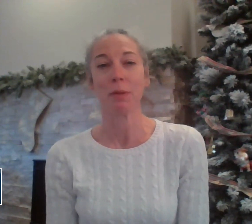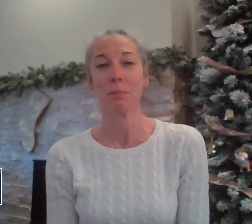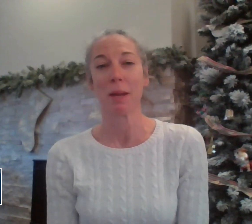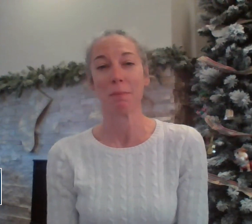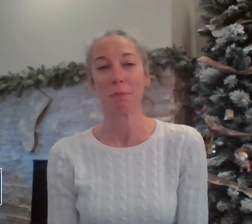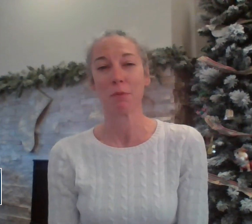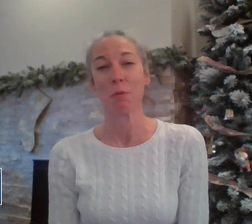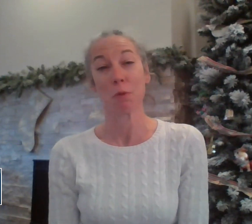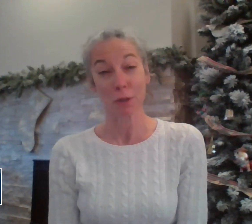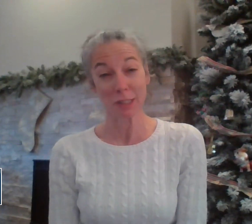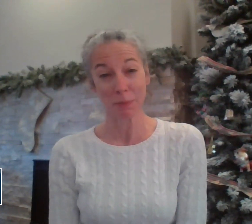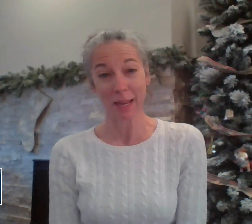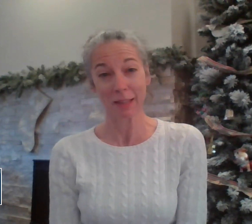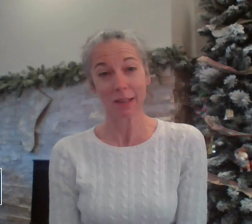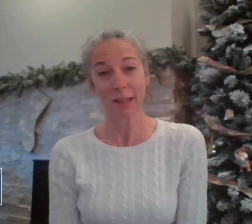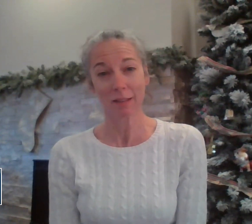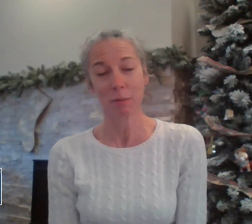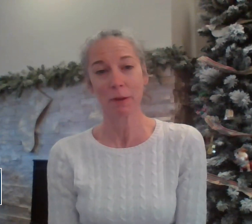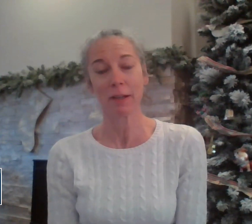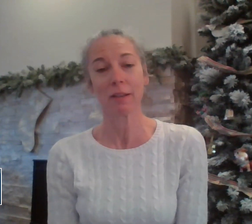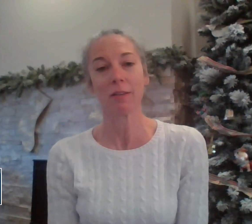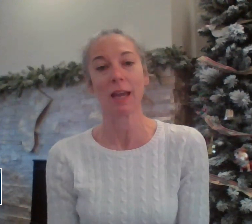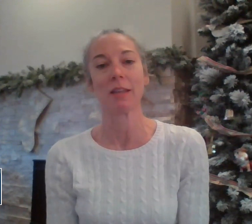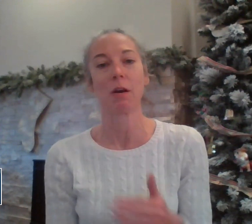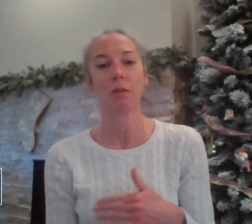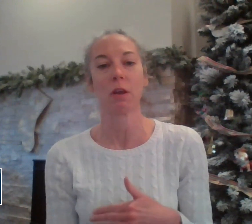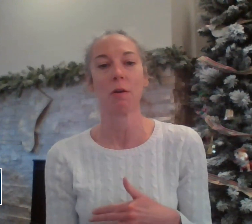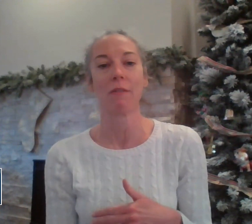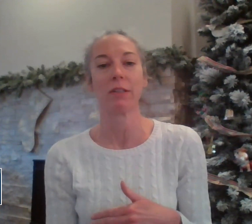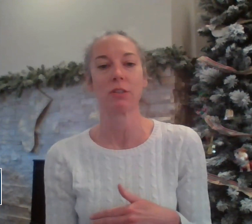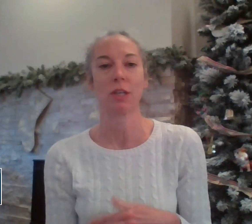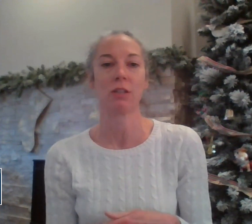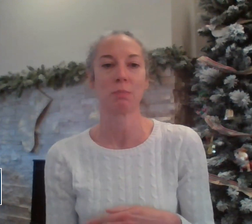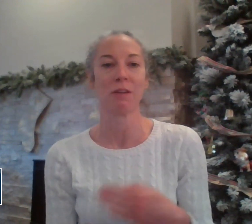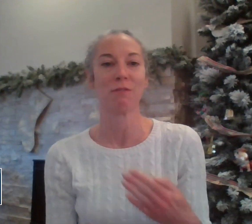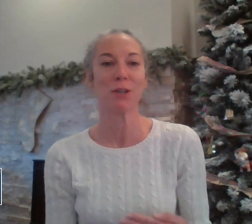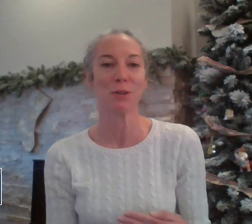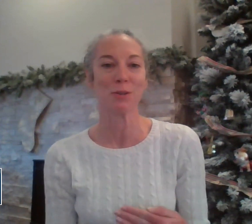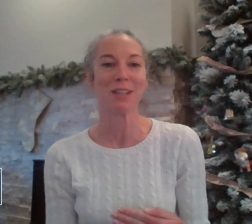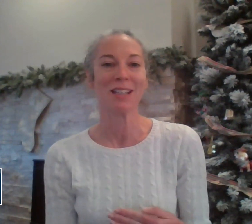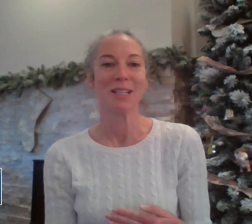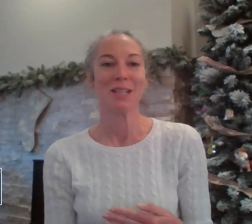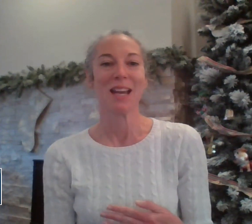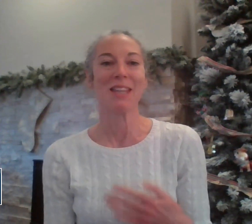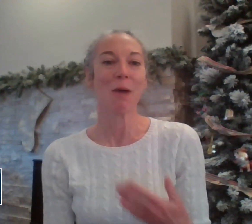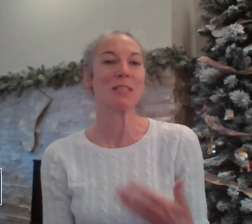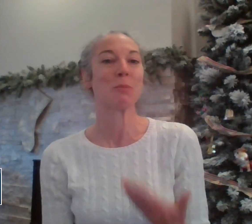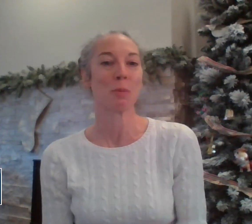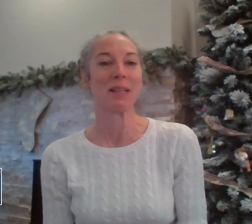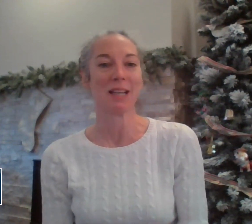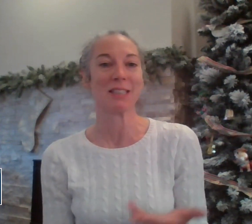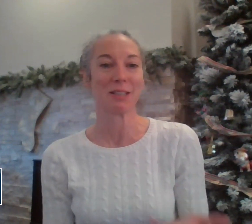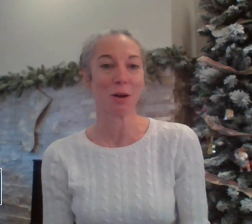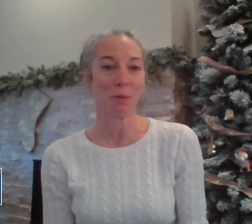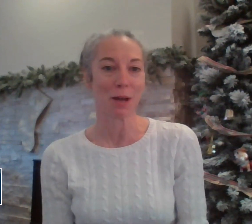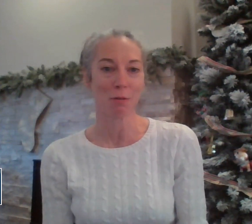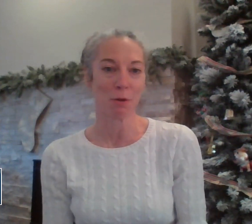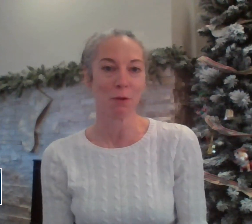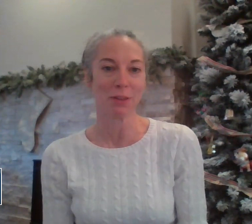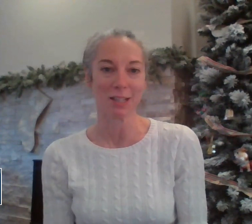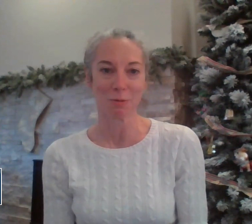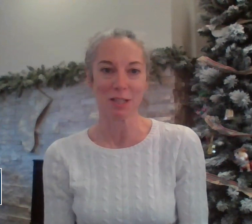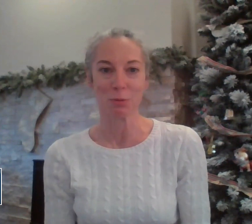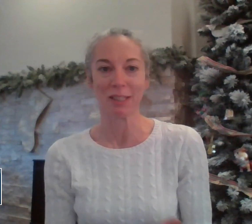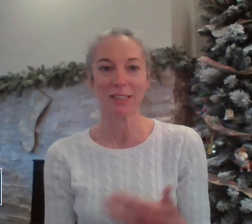was probably the worst pain that I experienced, and then also having to change my food, and that was more because of the